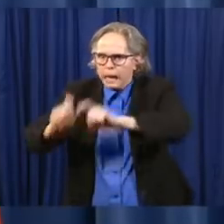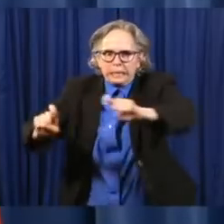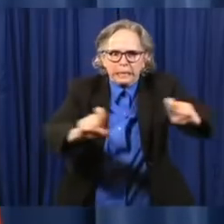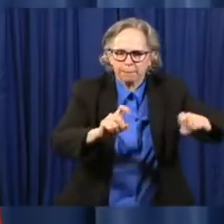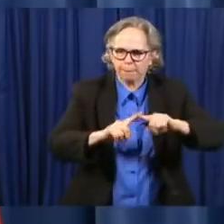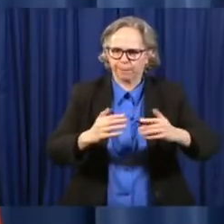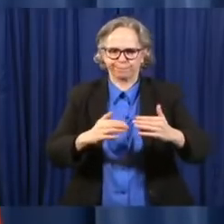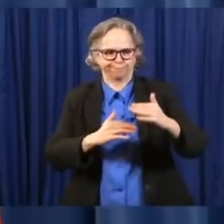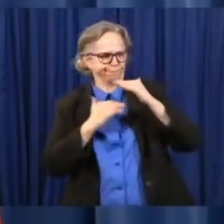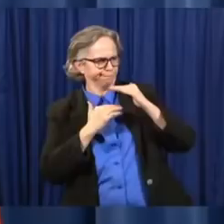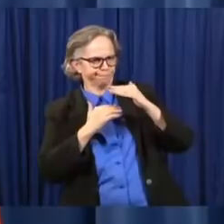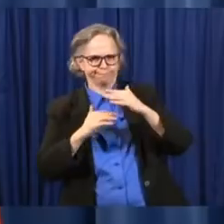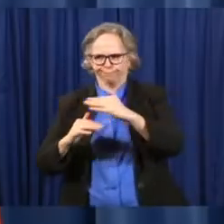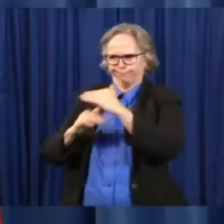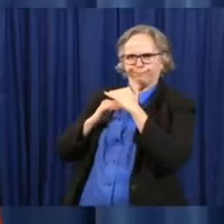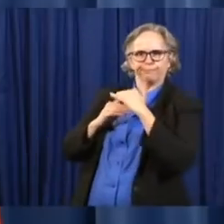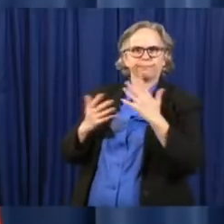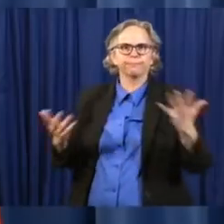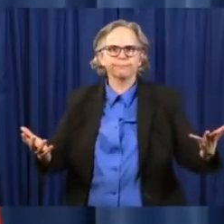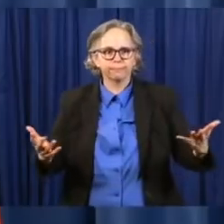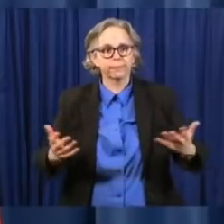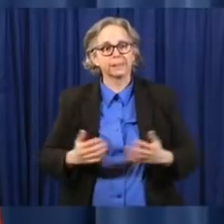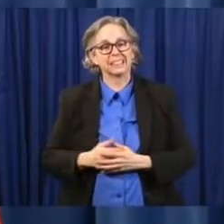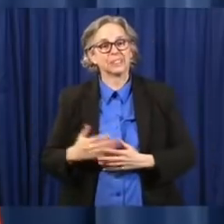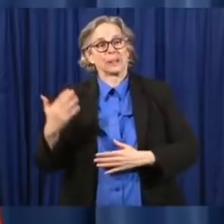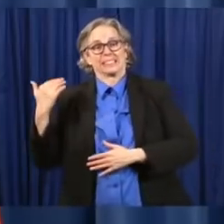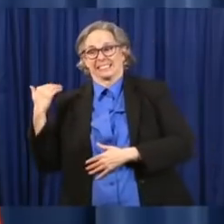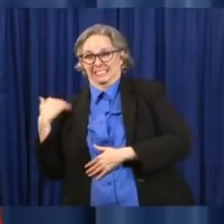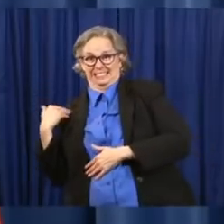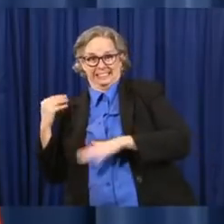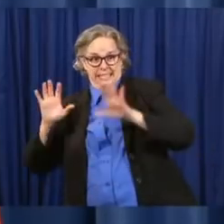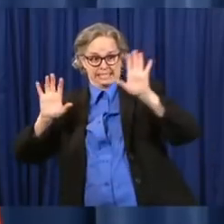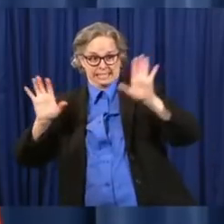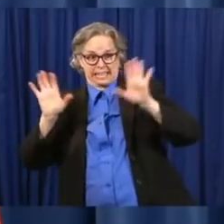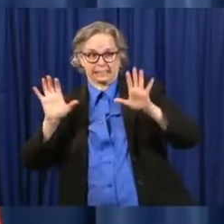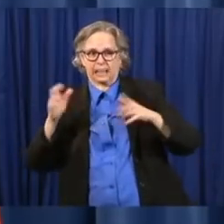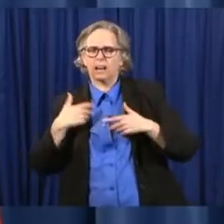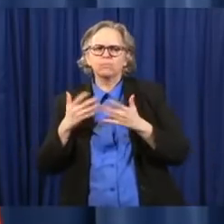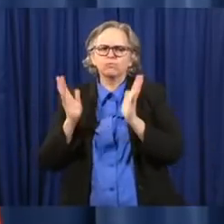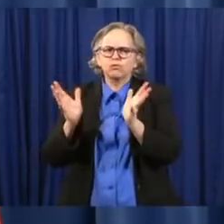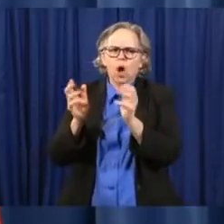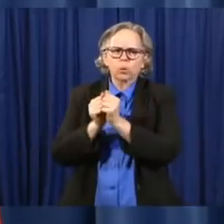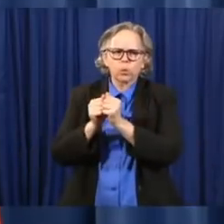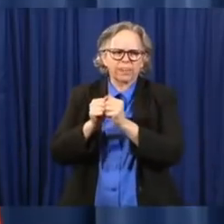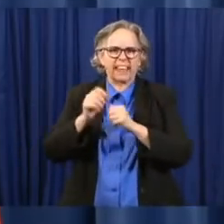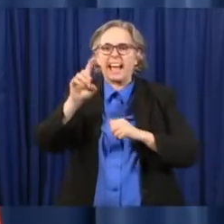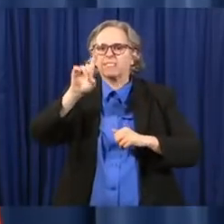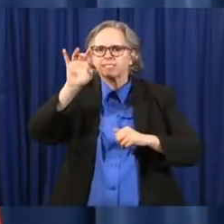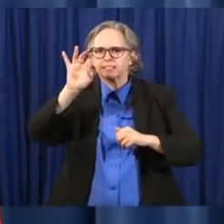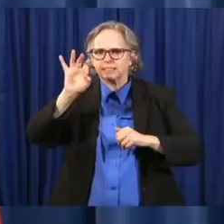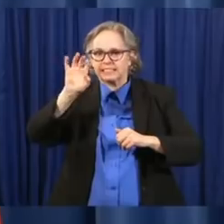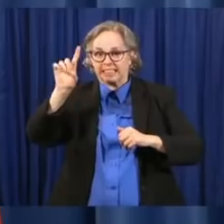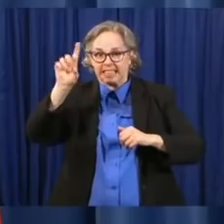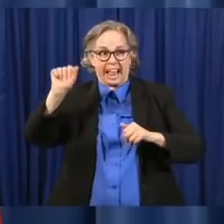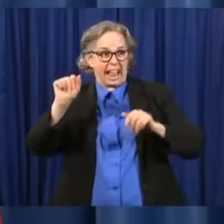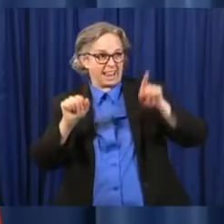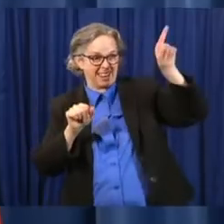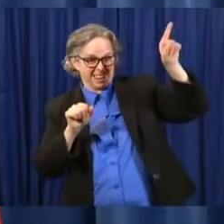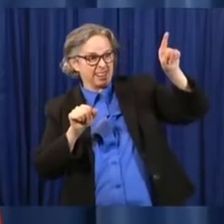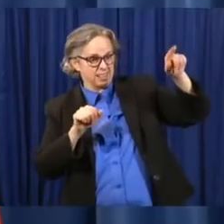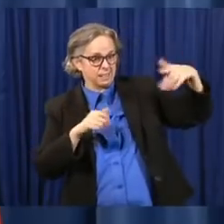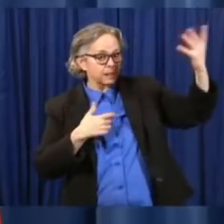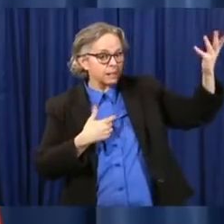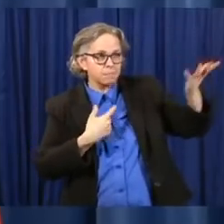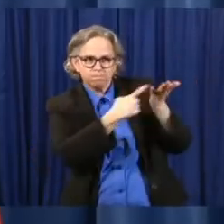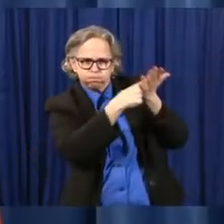On Sunday, I spoke with the Food and Drug Administration, and also on Sunday, I spoke with Vice